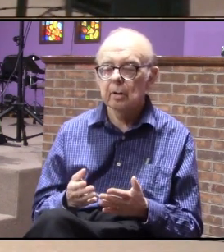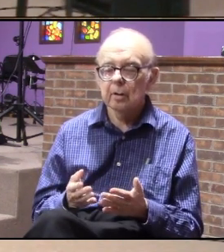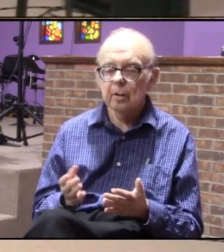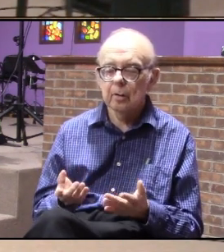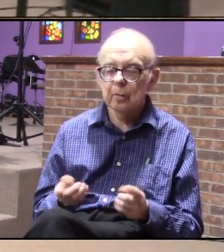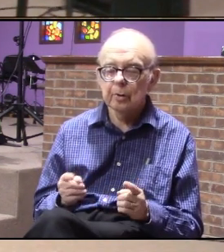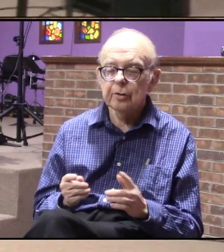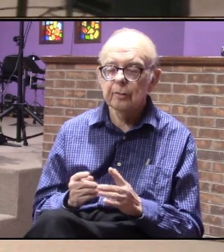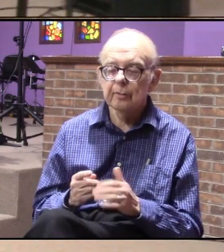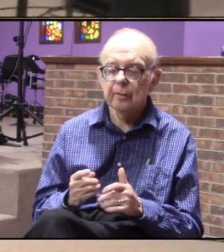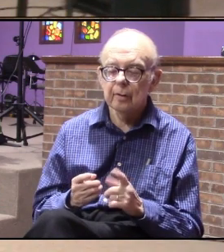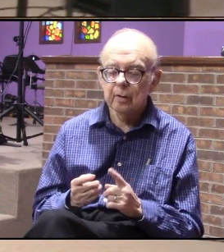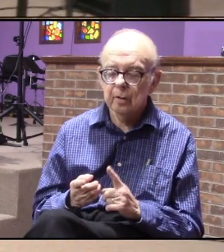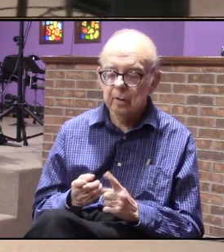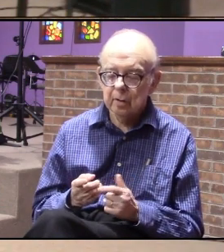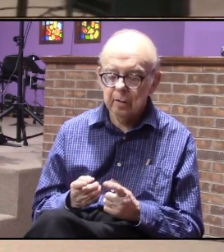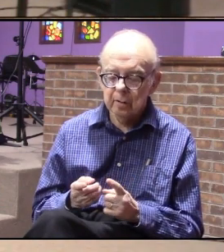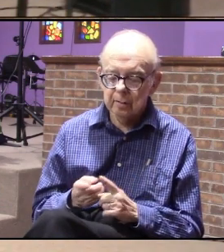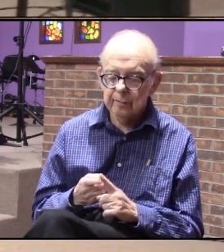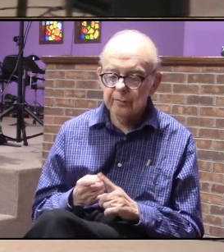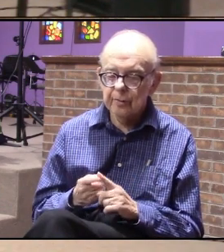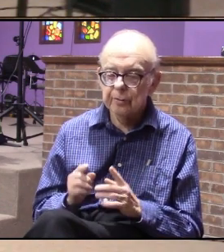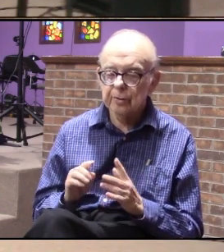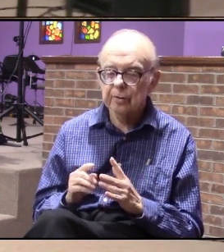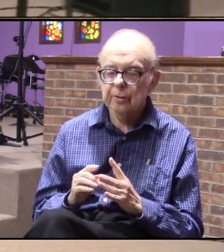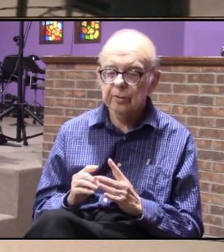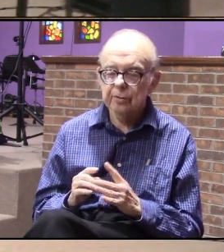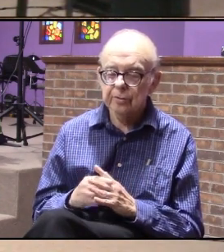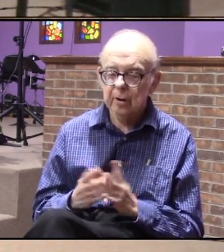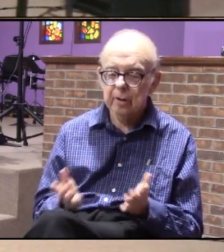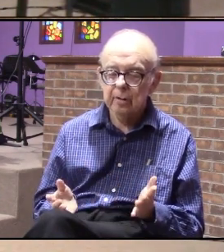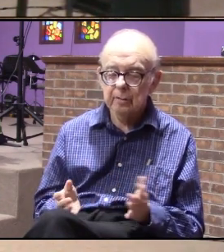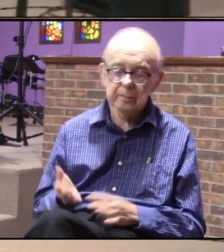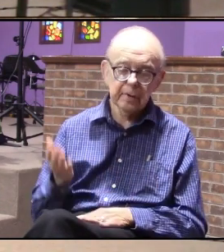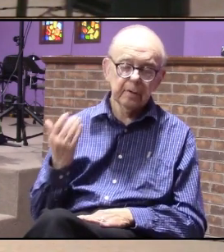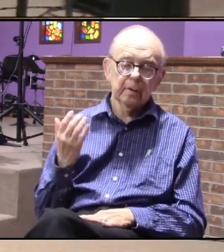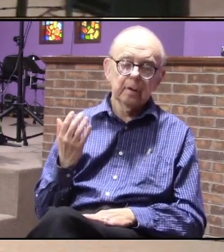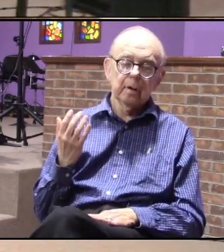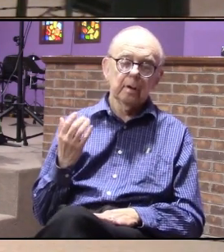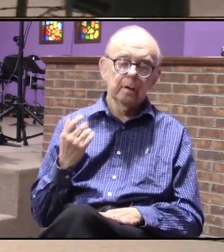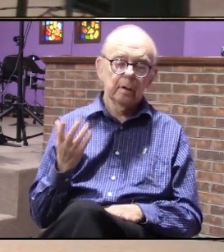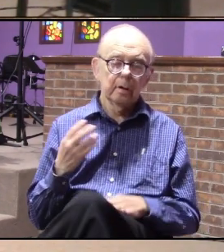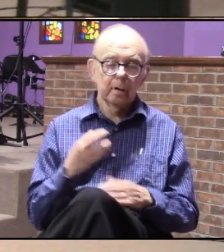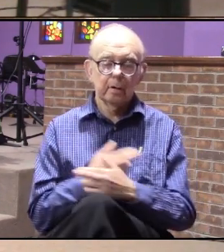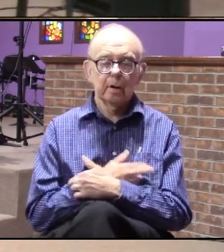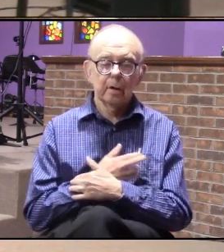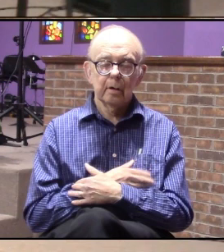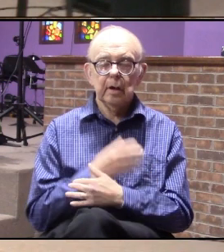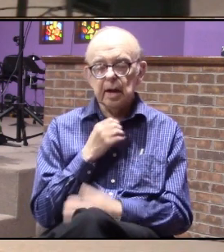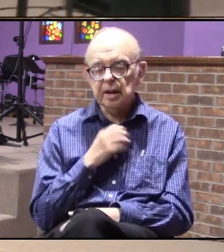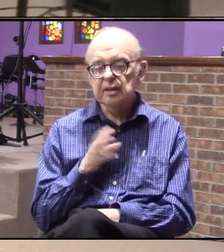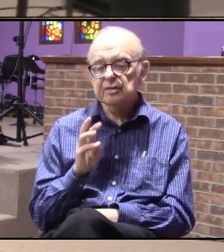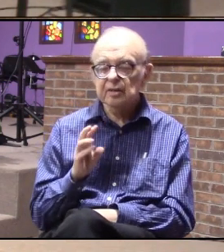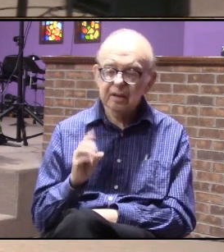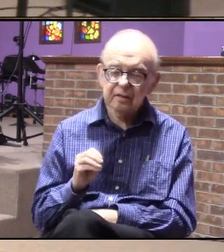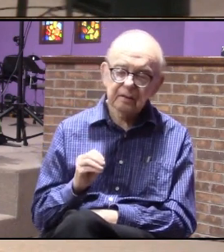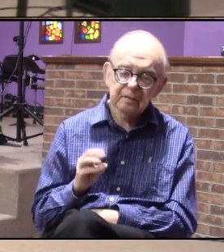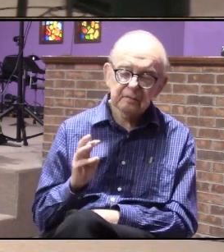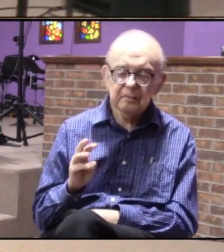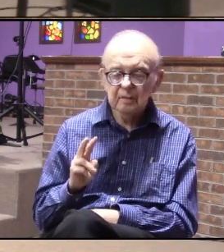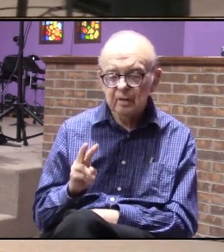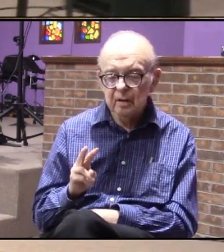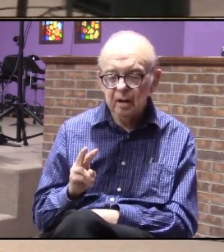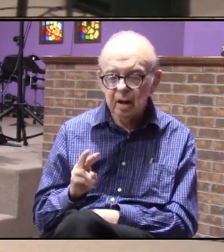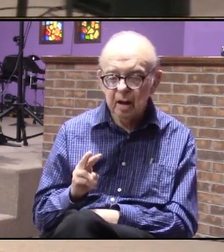first started. And now, used to, you could retire at 60,